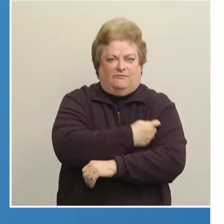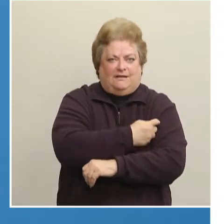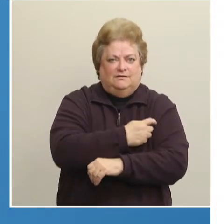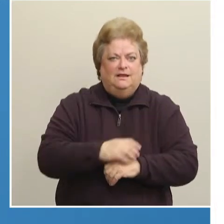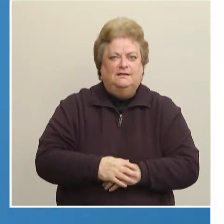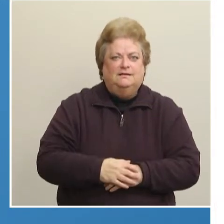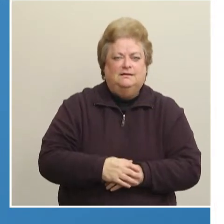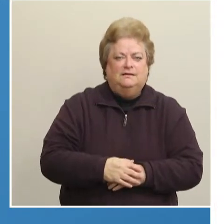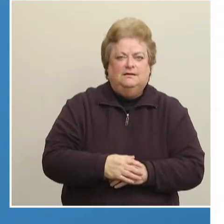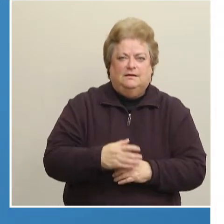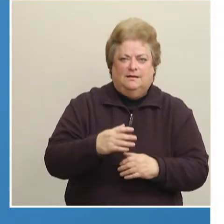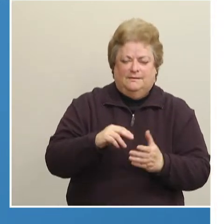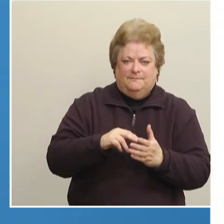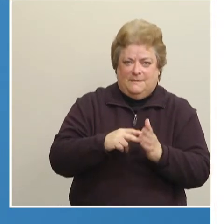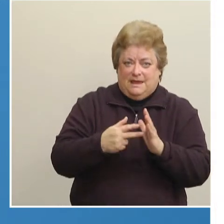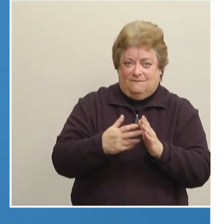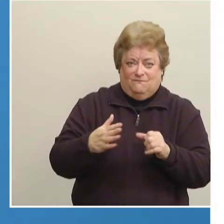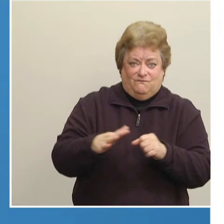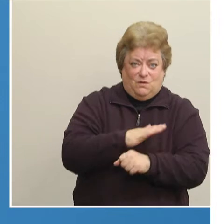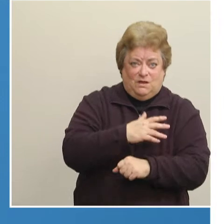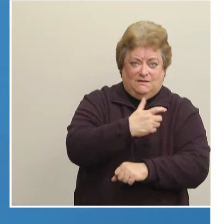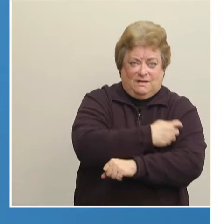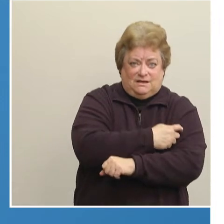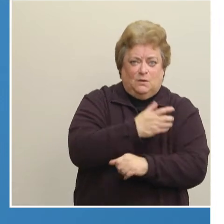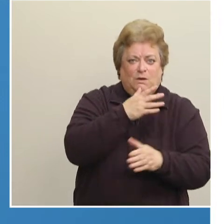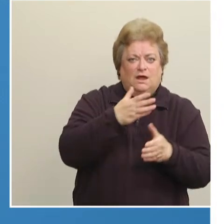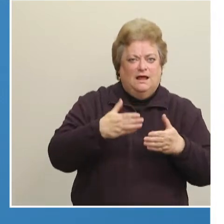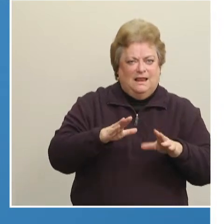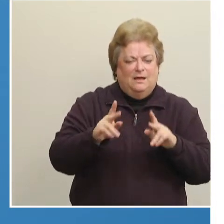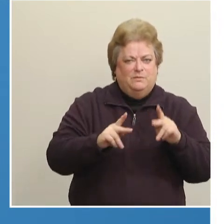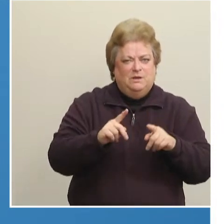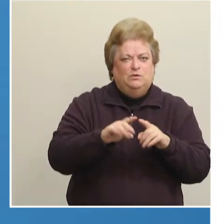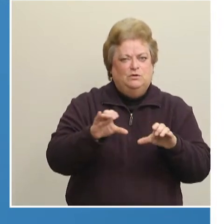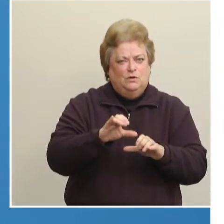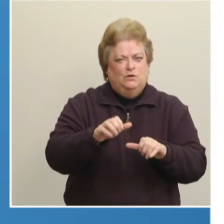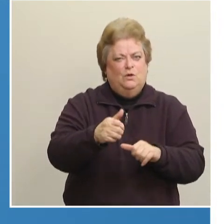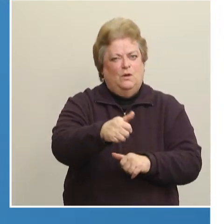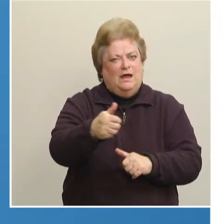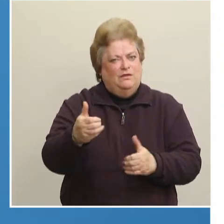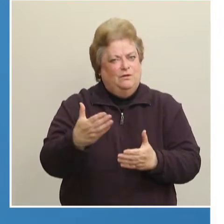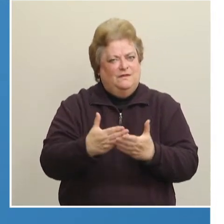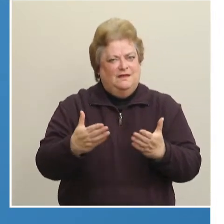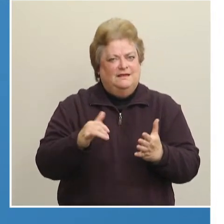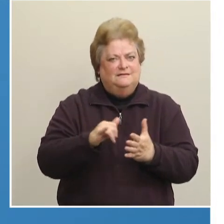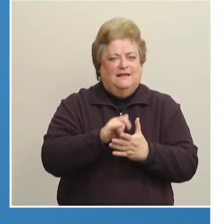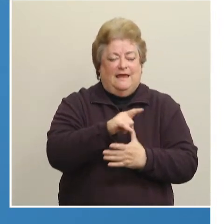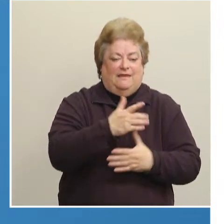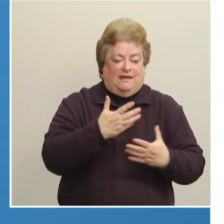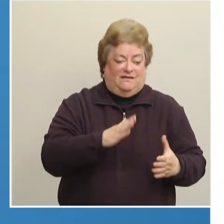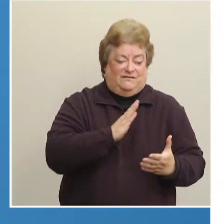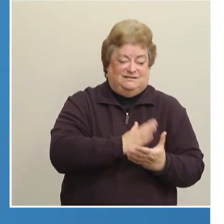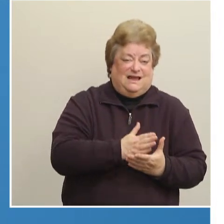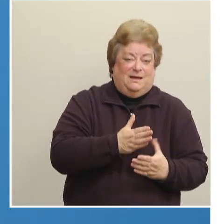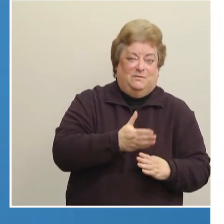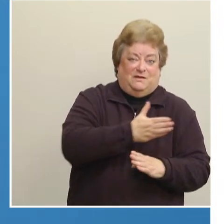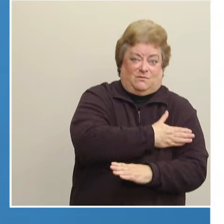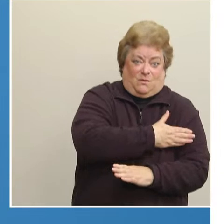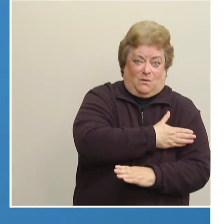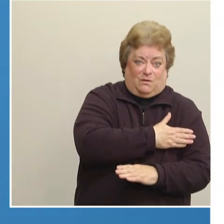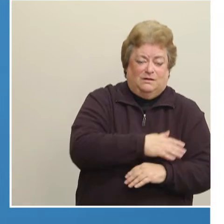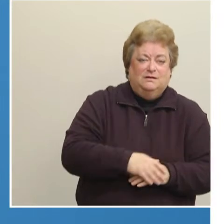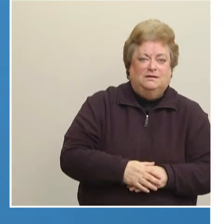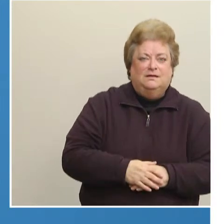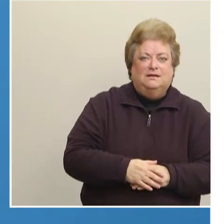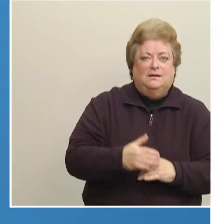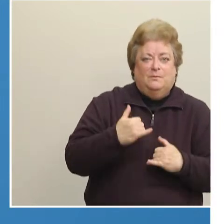fully vaccinated does allow people to start doing some of the things they have stopped because of the pandemic.